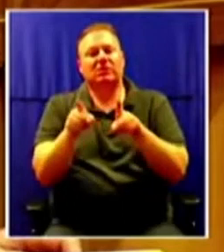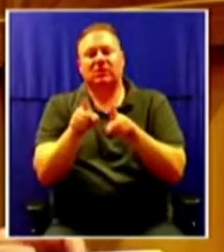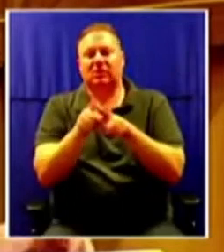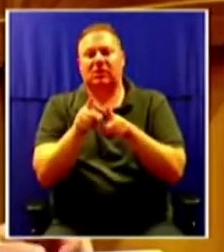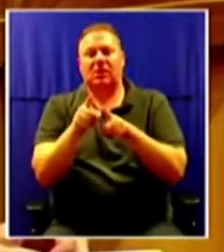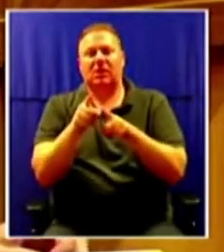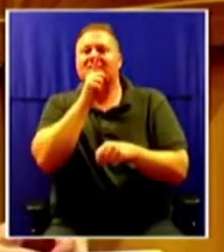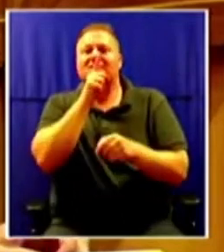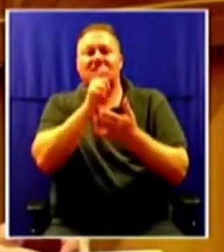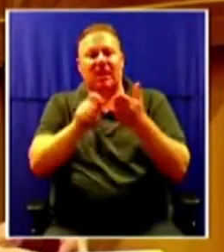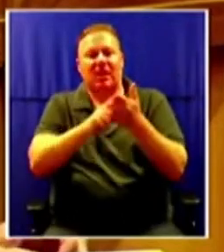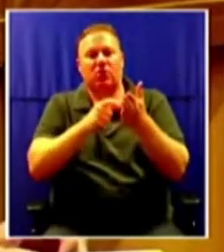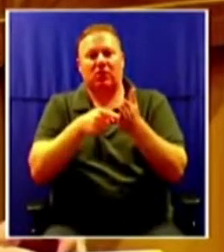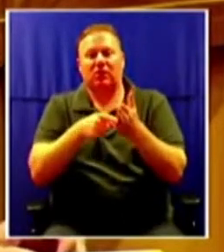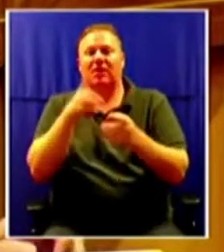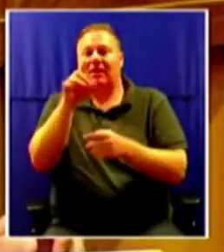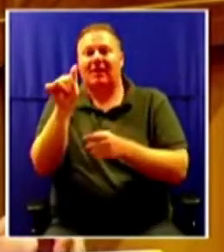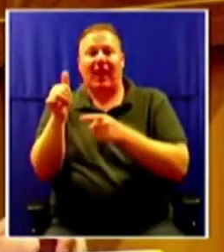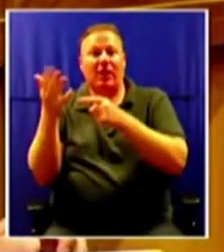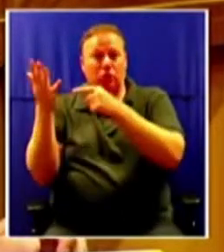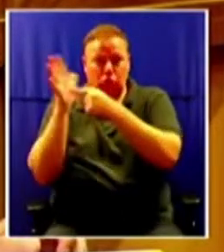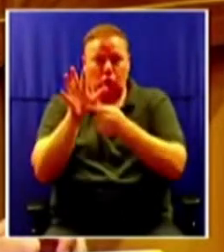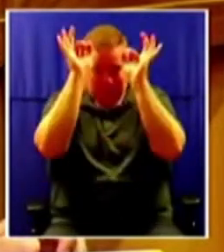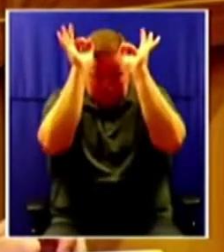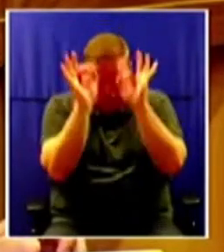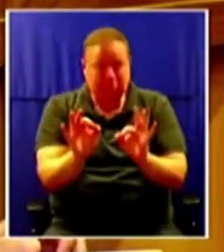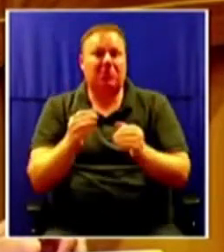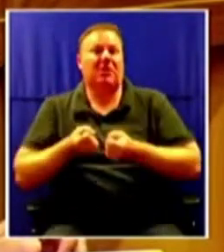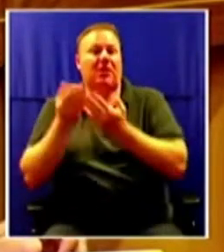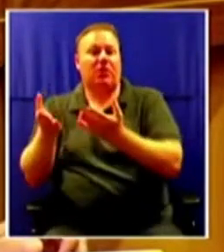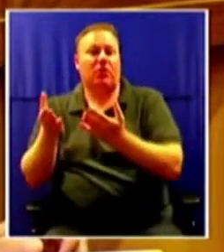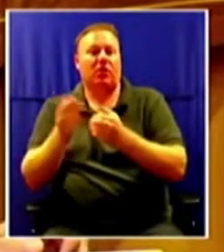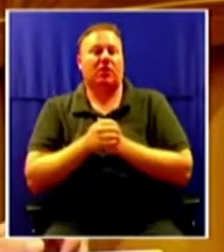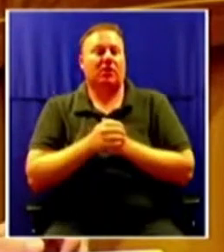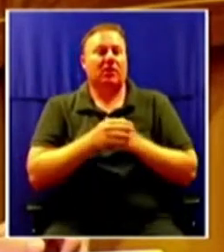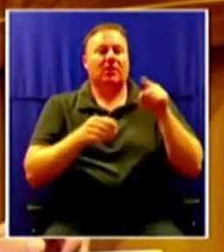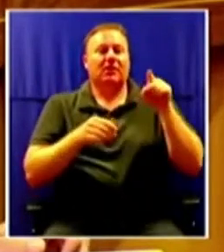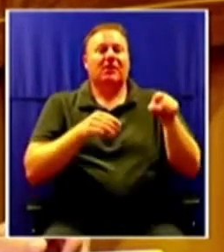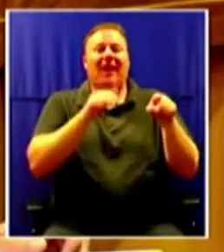record of actual delivery is measured up against the ANC record with its reverse